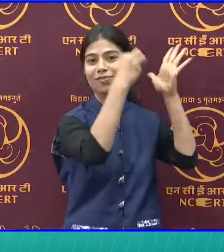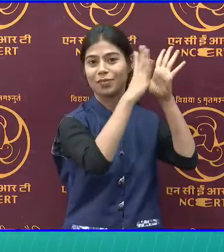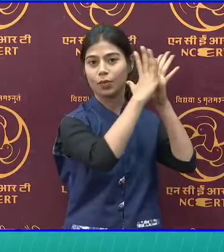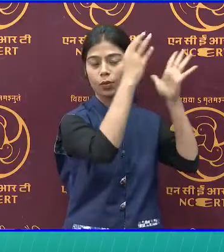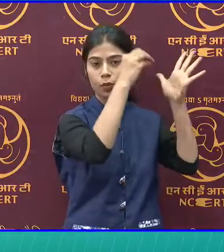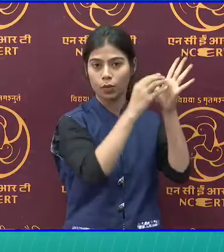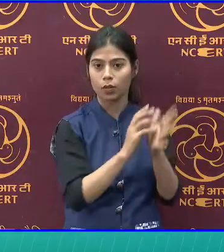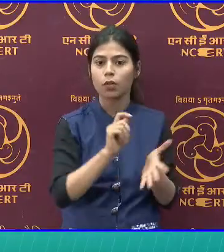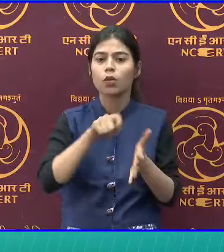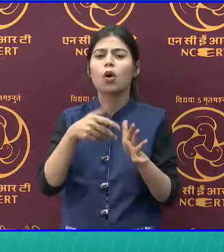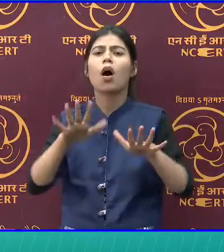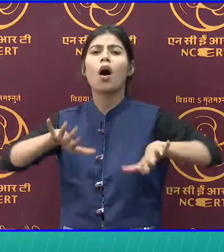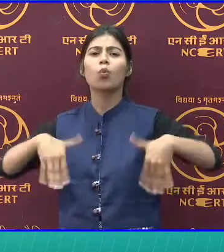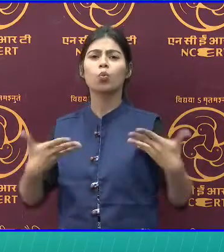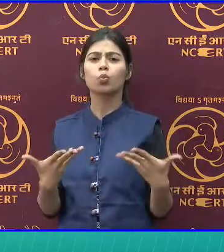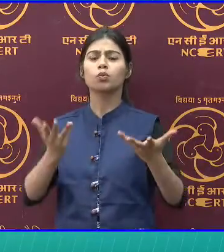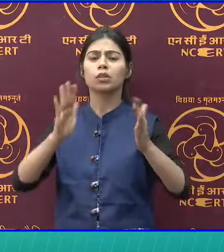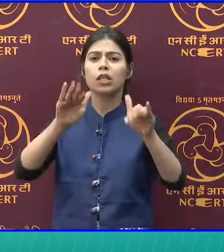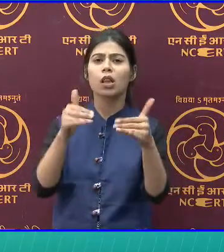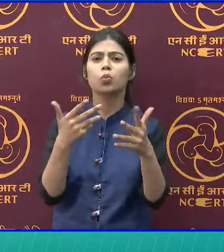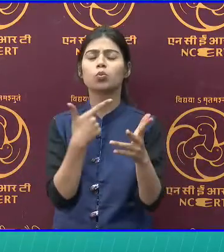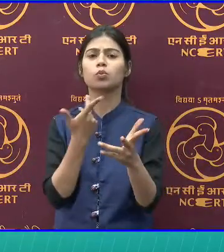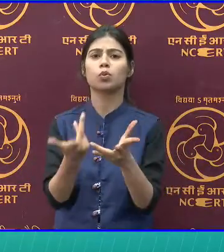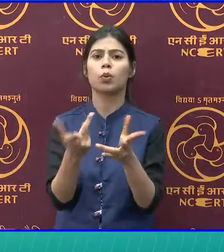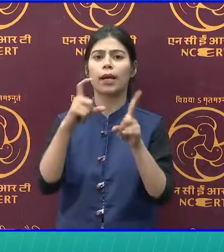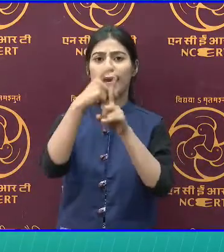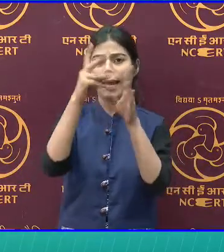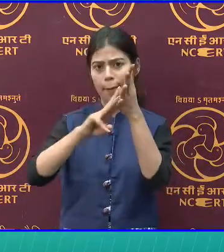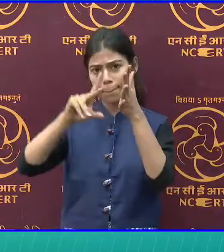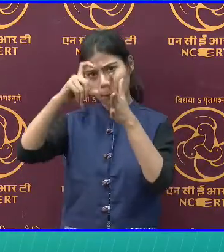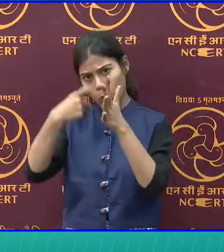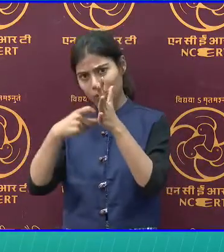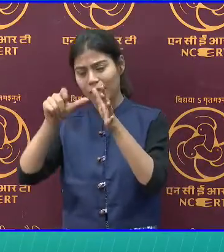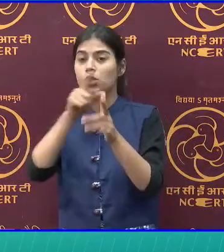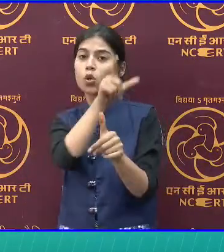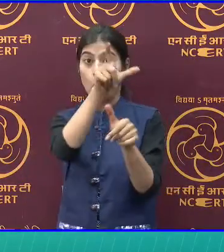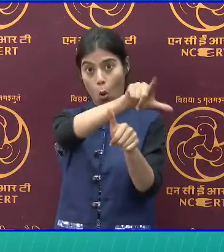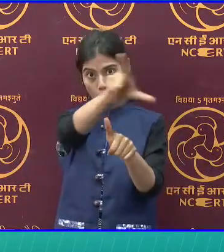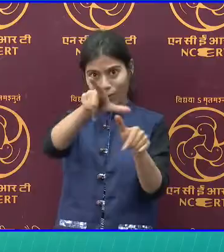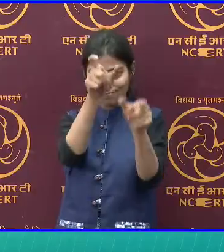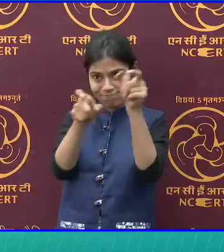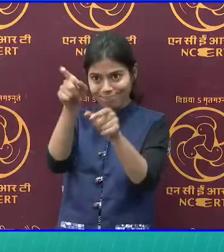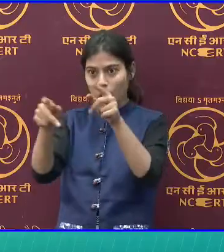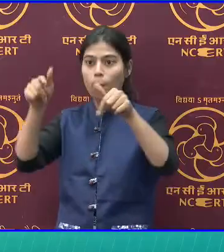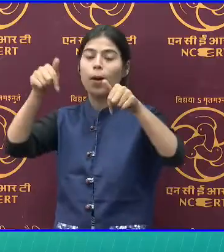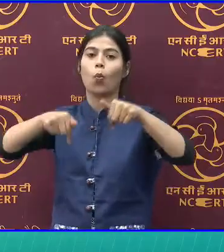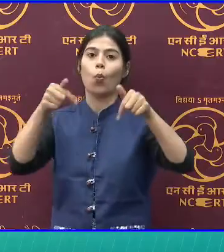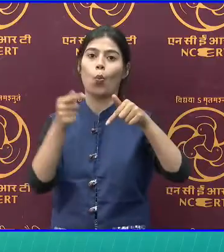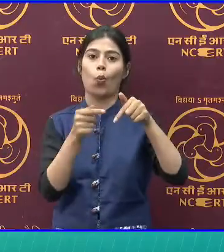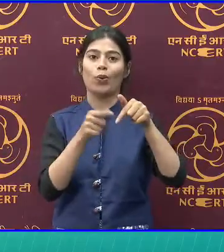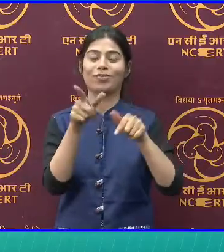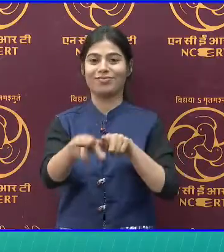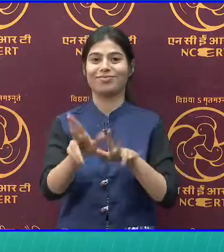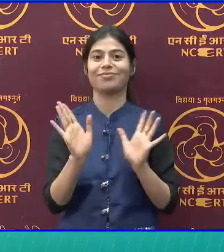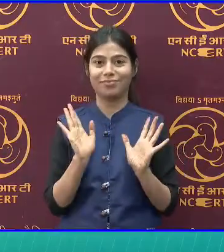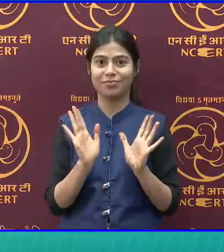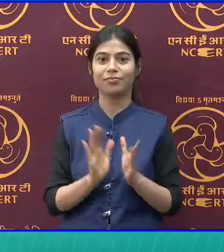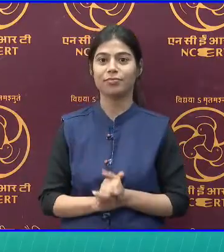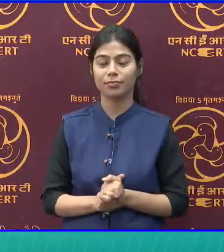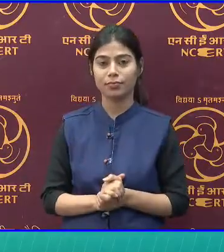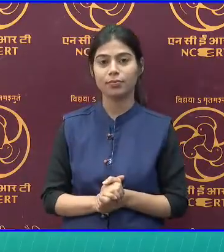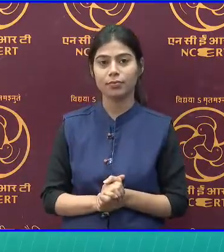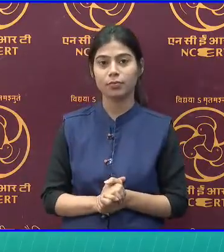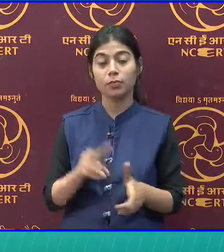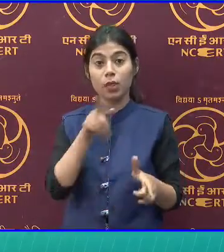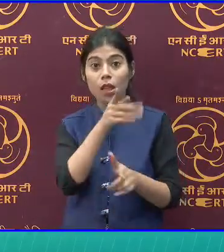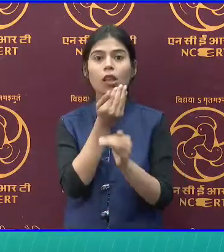major issue that how to introduce democracy. See the fourth theme about democracy and governance. So if you look at the children